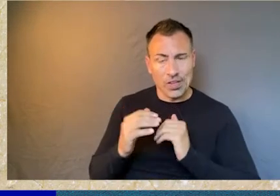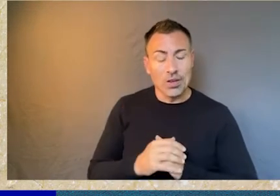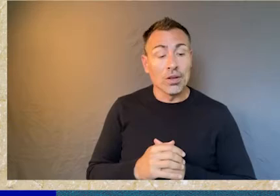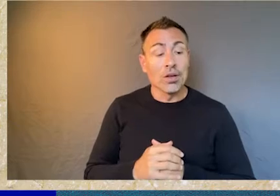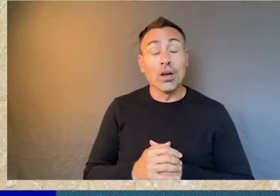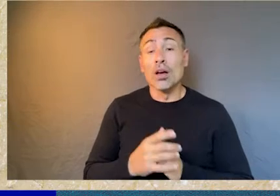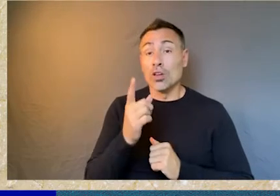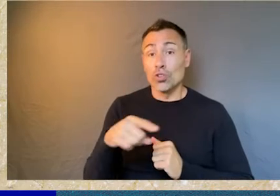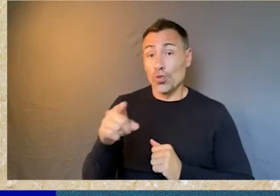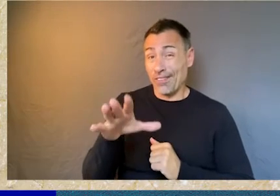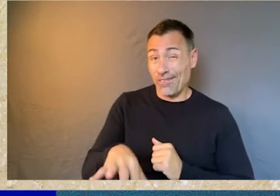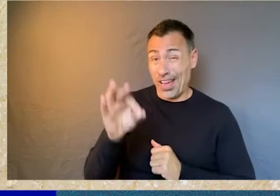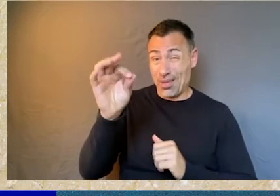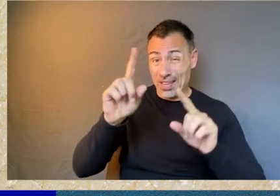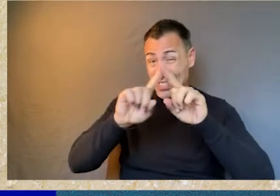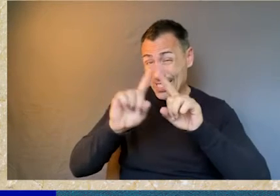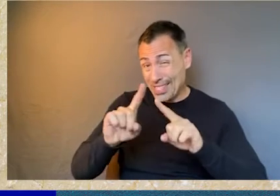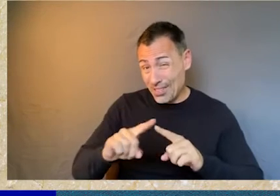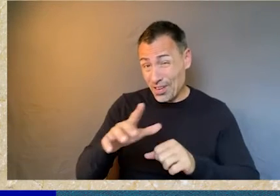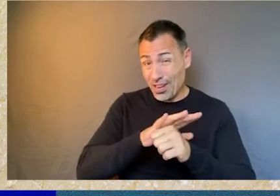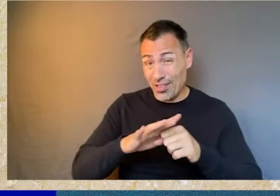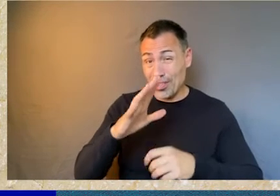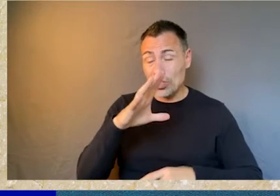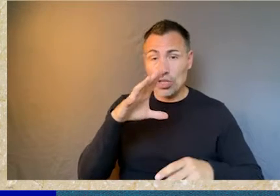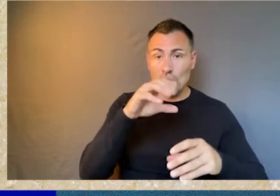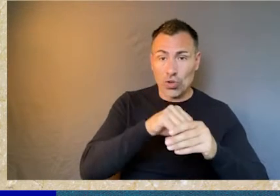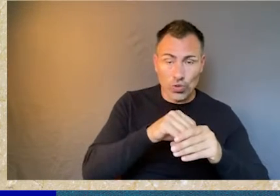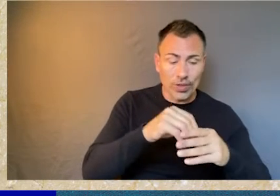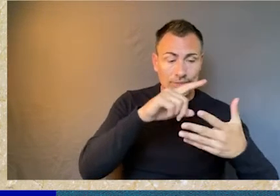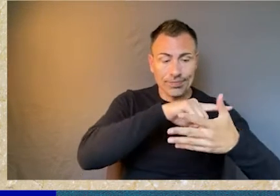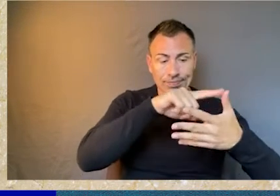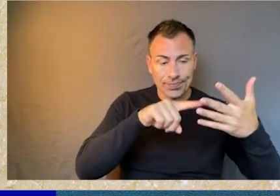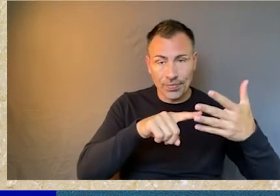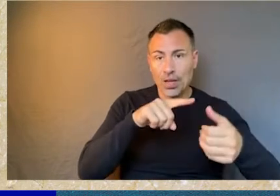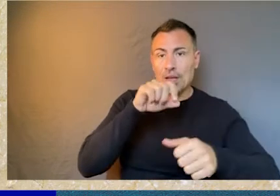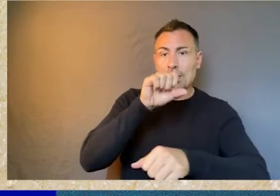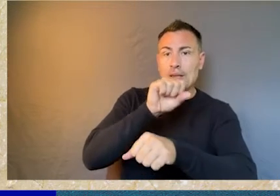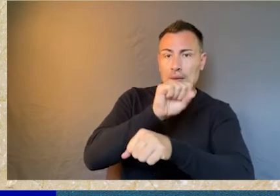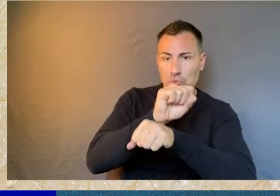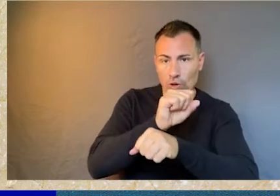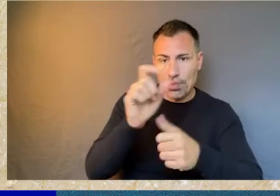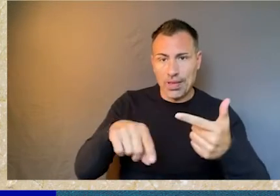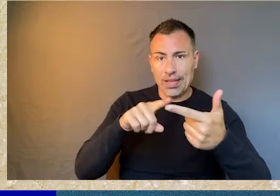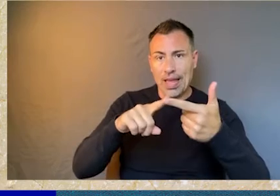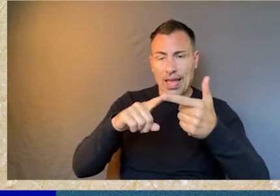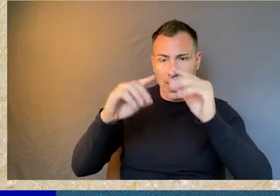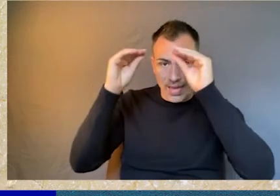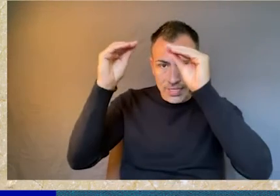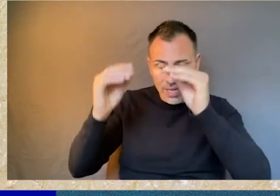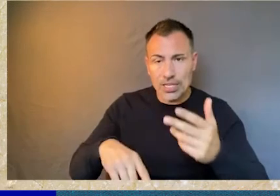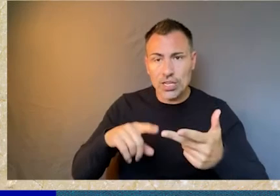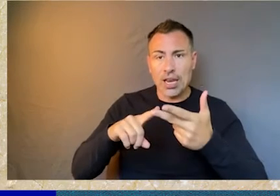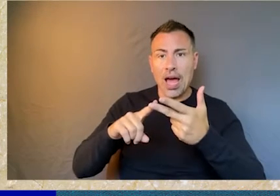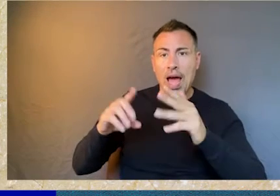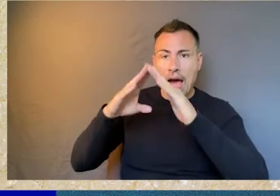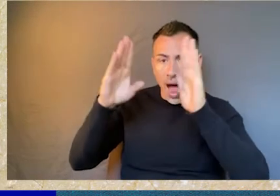in a number of different areas, including but not limited to employment, education,